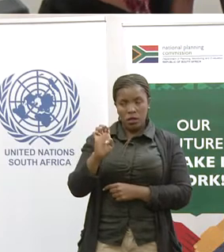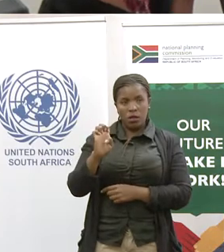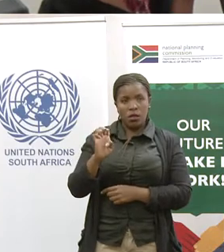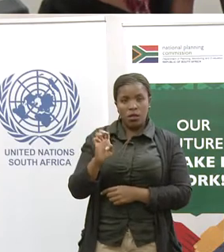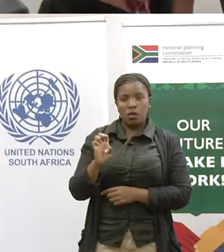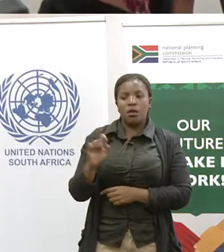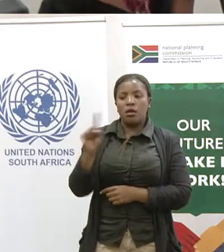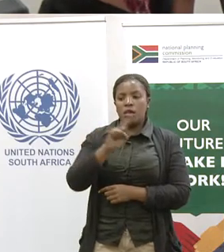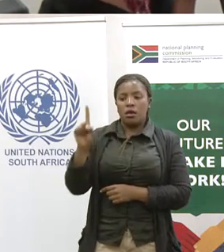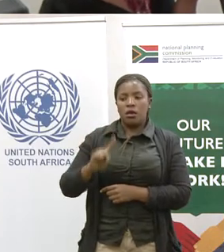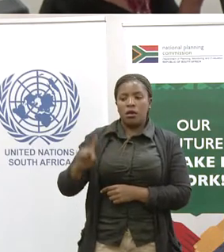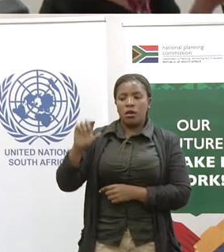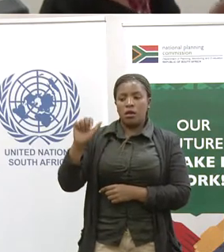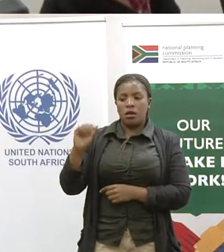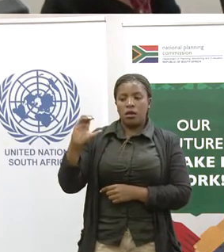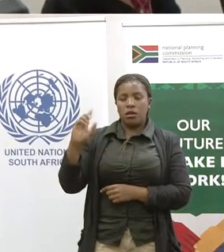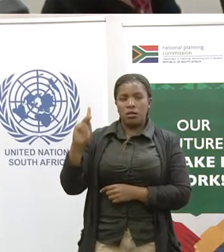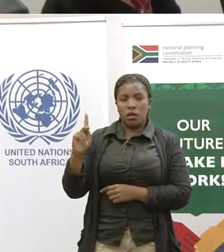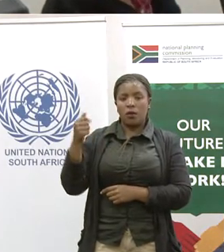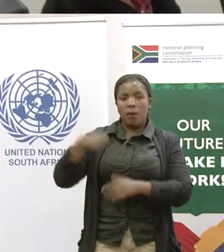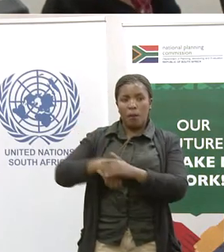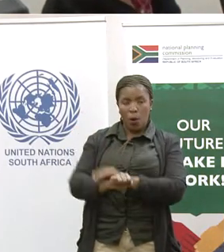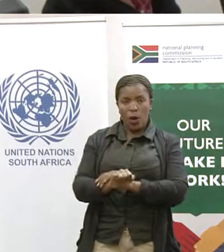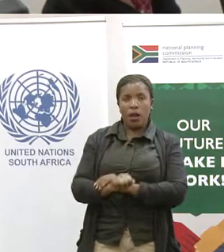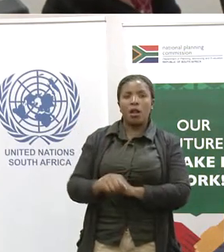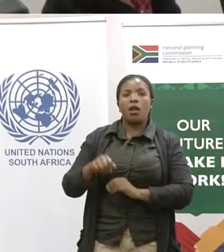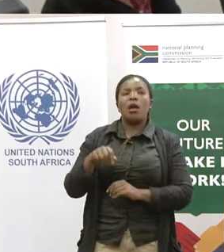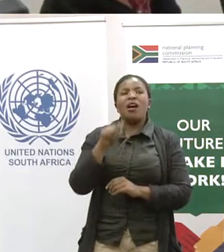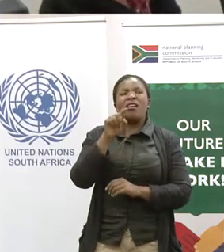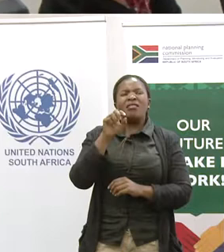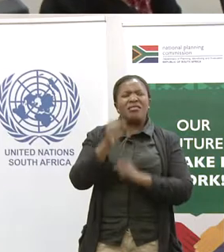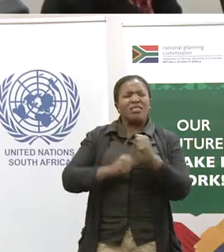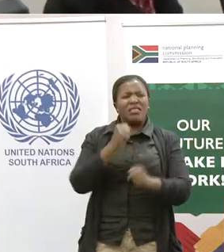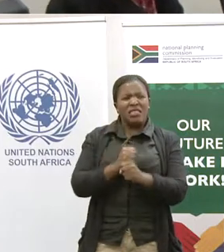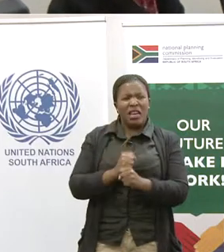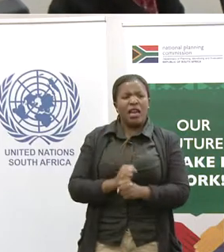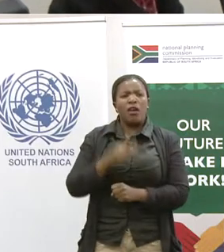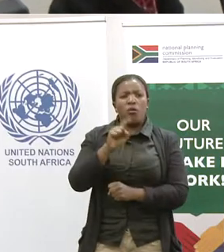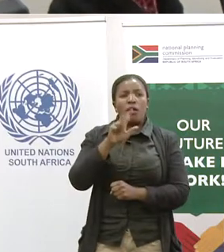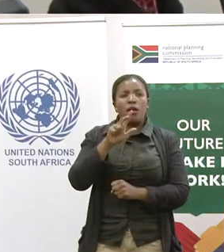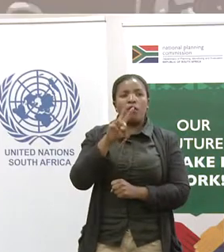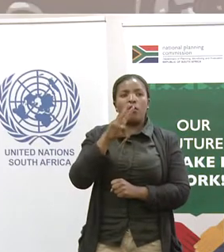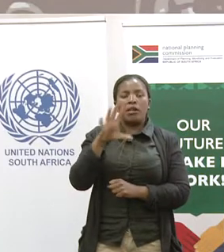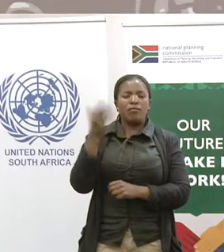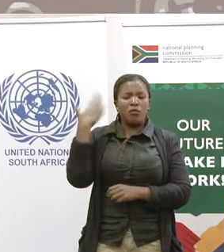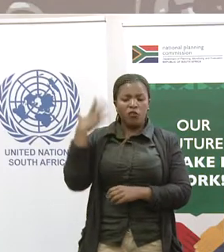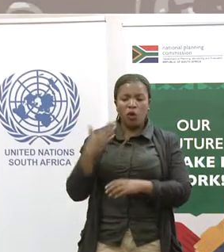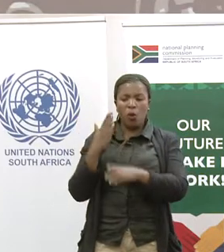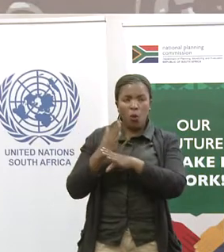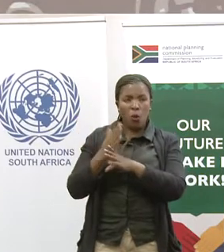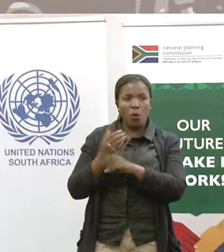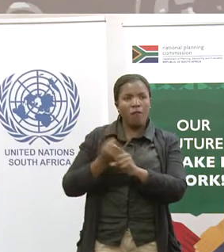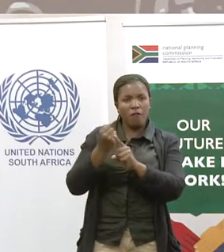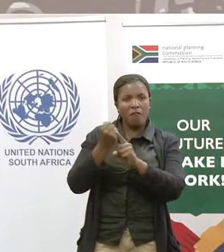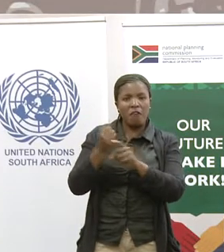Zakaria Mohammed Zach Yacoob, born 3 March 1948, is an anti-apartheid activist and a former justice of the